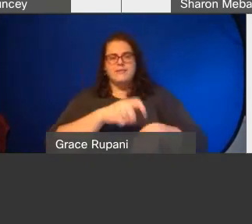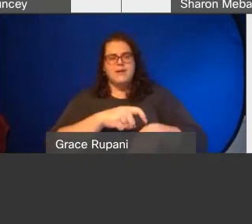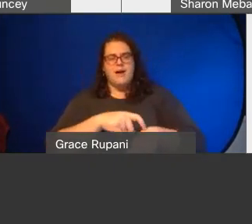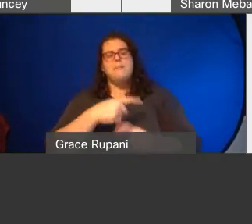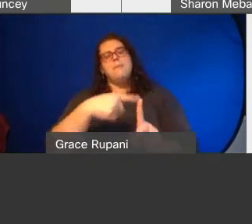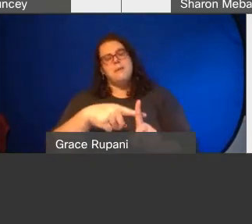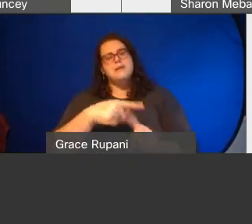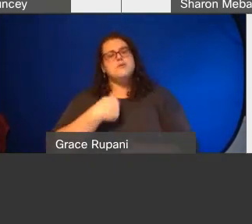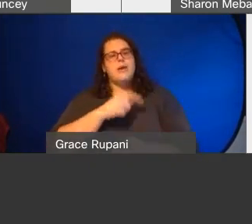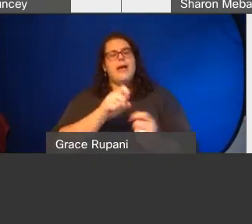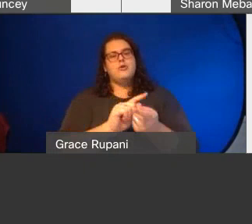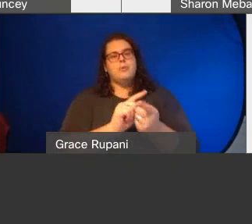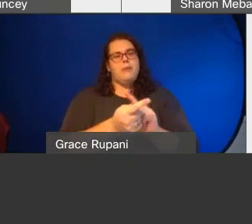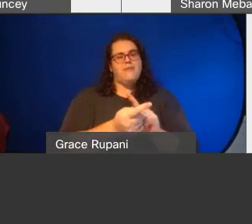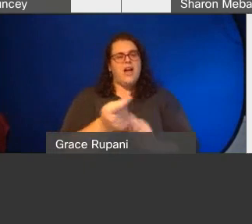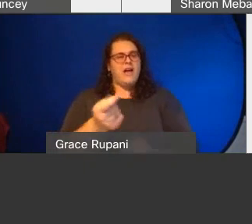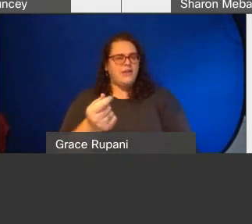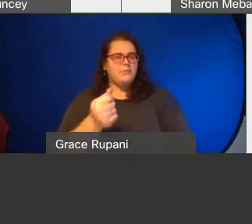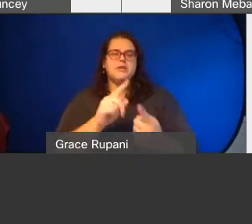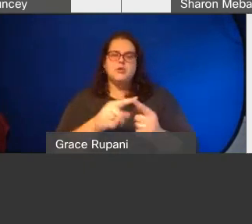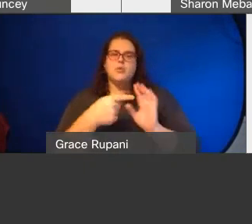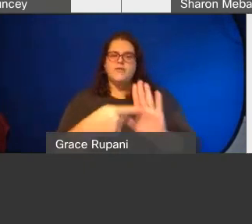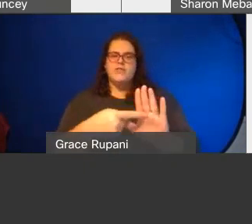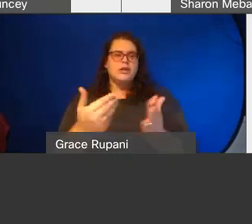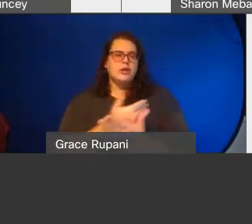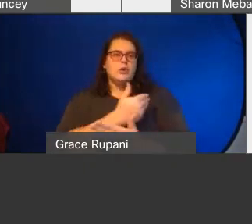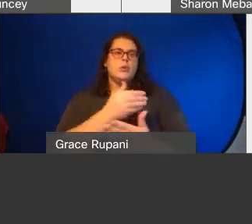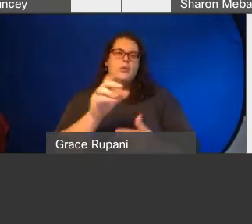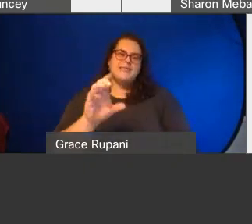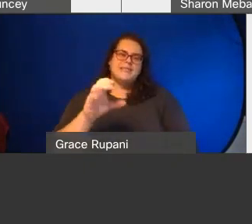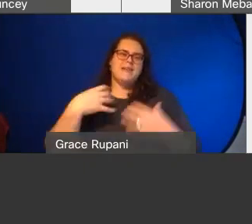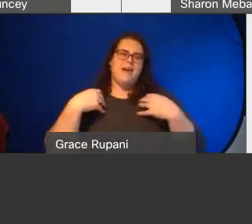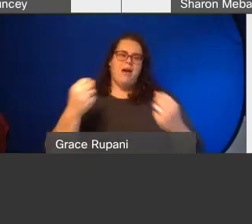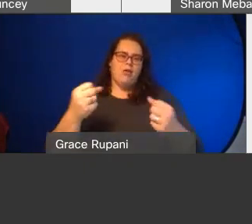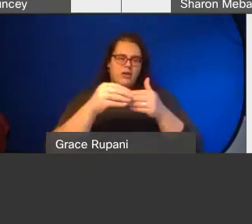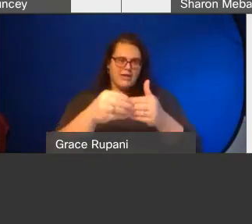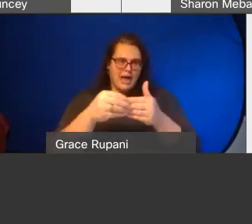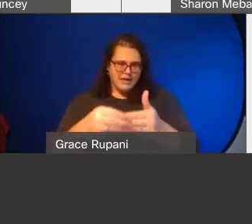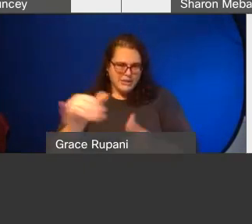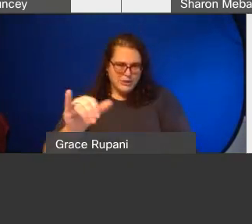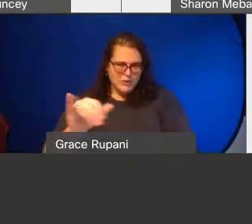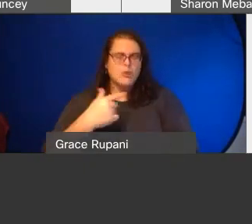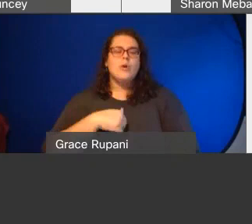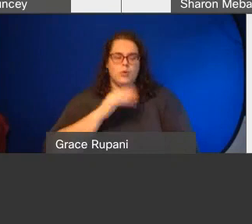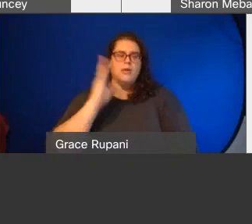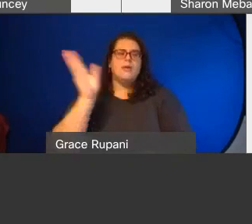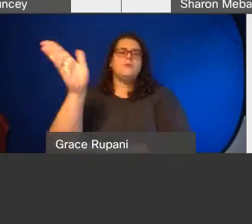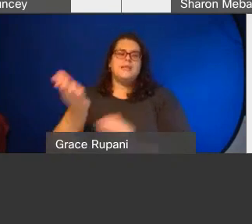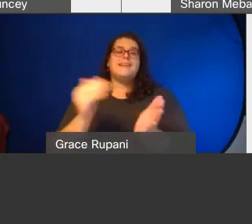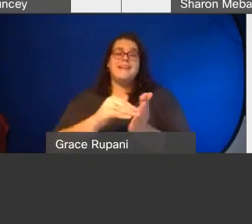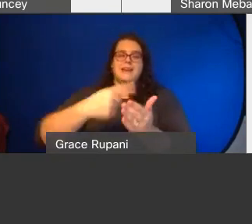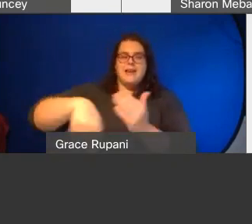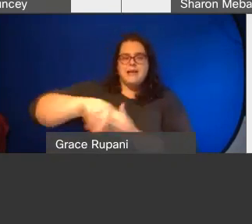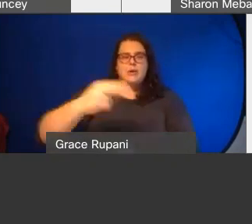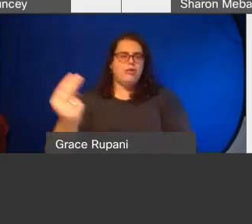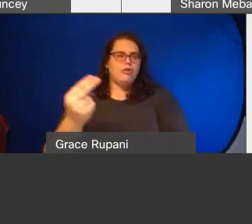to reflect this new guidance that has been presented by DC Health. So we will be doing the presentation, as I said, next Thursday, and we'll record that and